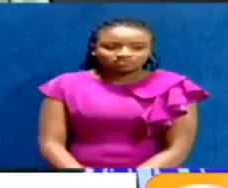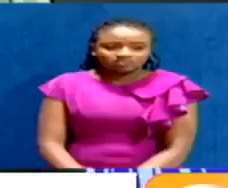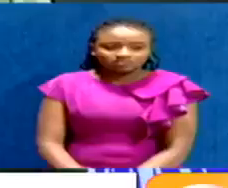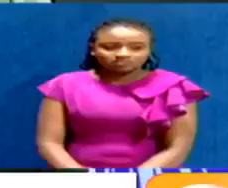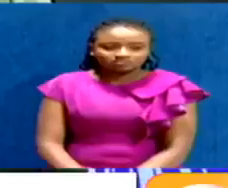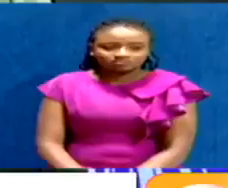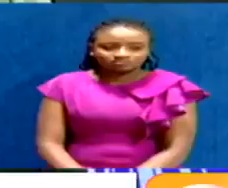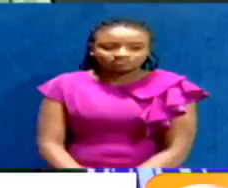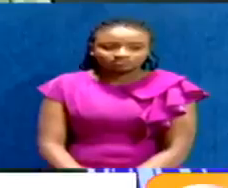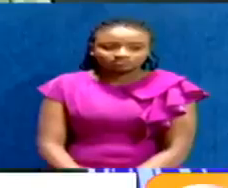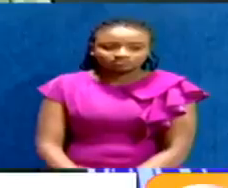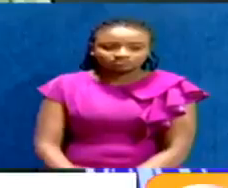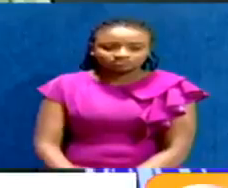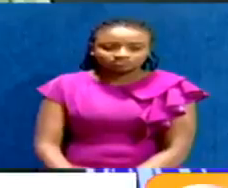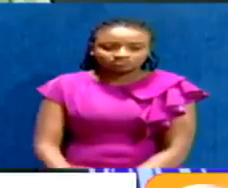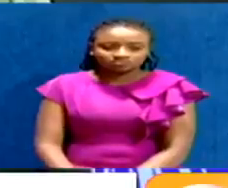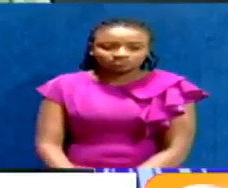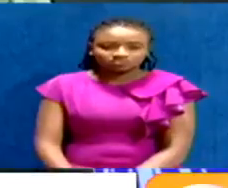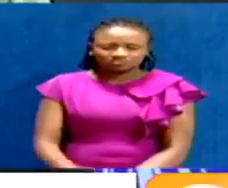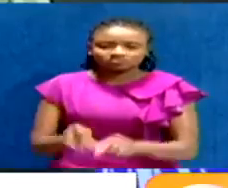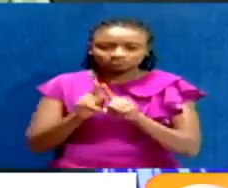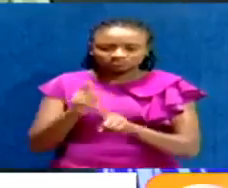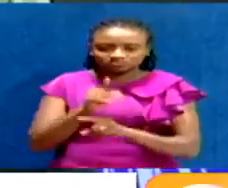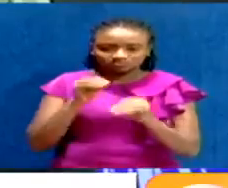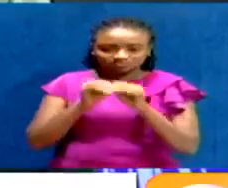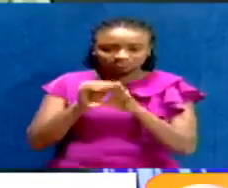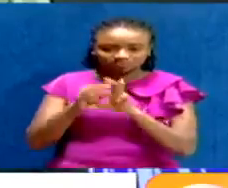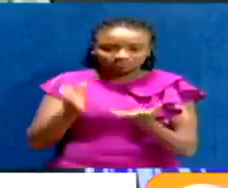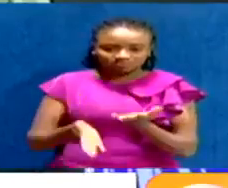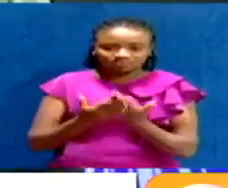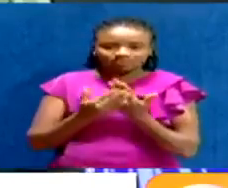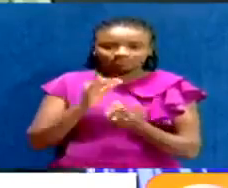investors invest in the future of Kenya, which we do believe is the ICT sector.